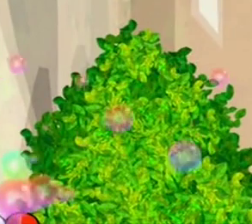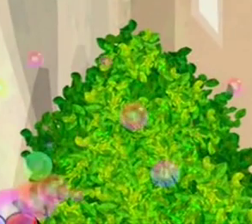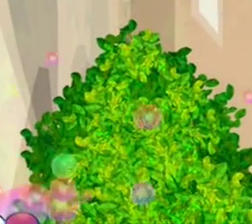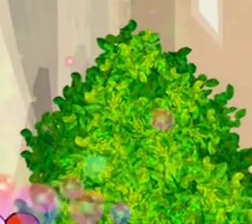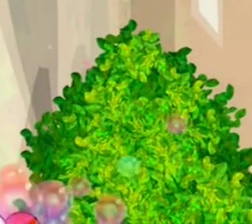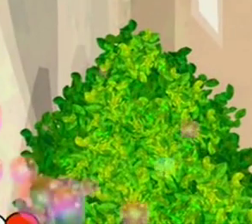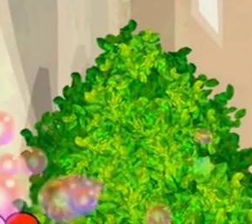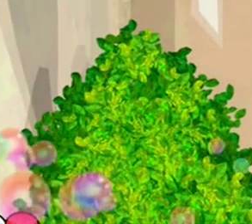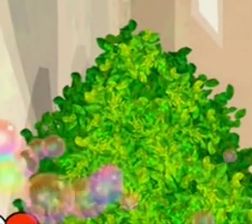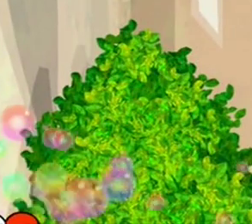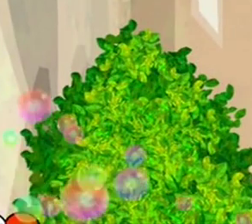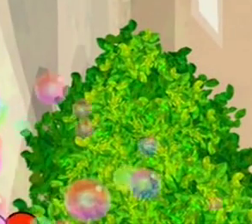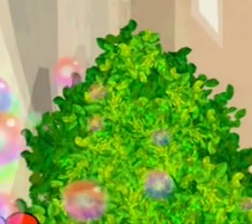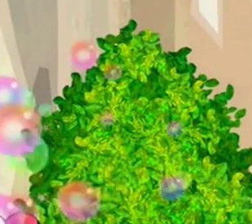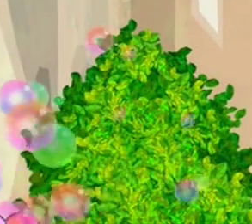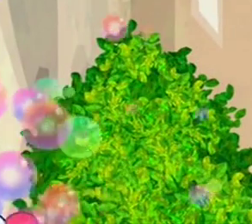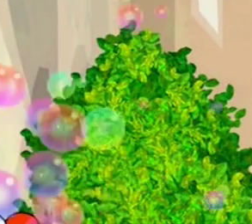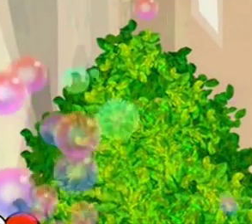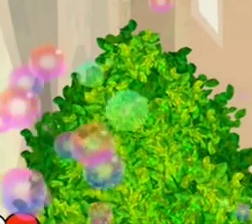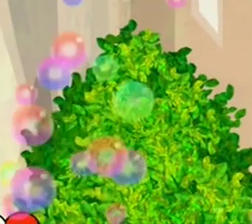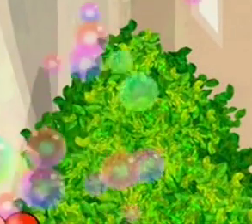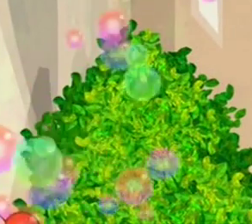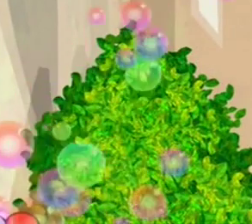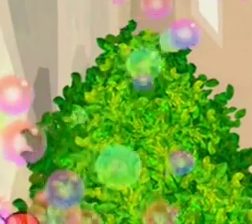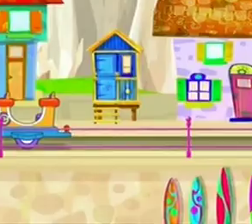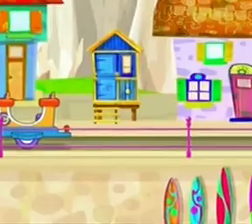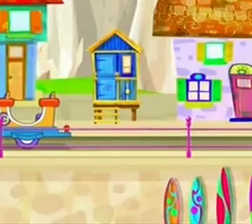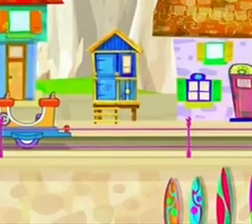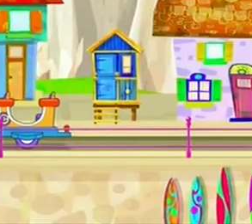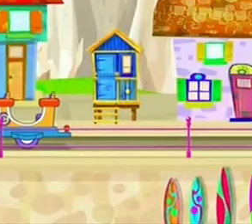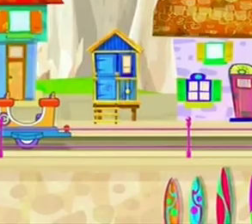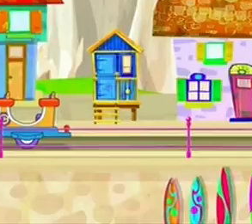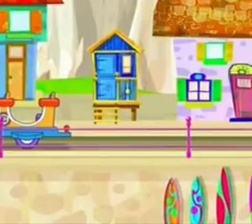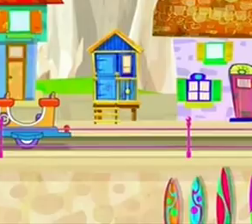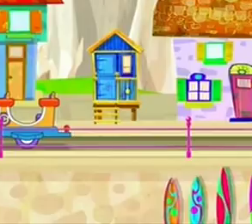Papa? That way. Beyond the bubbles.